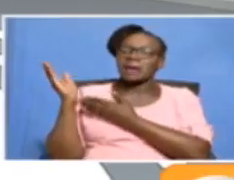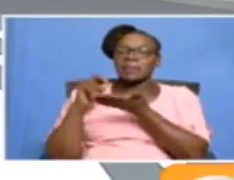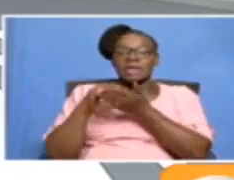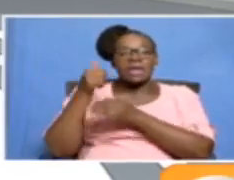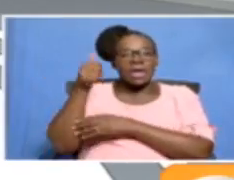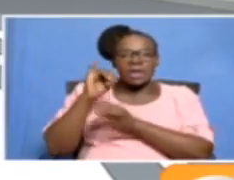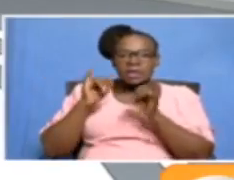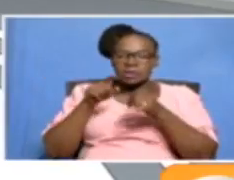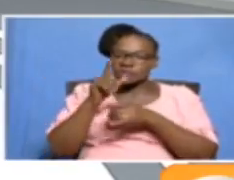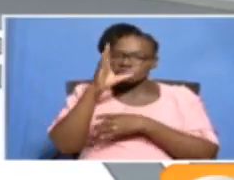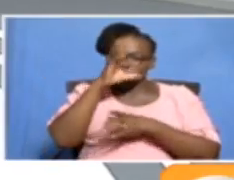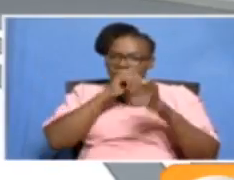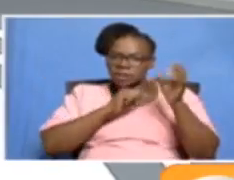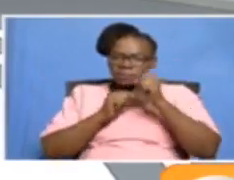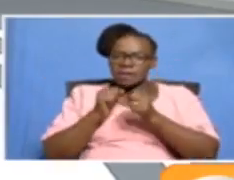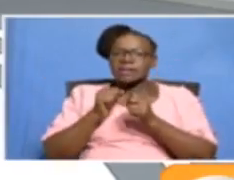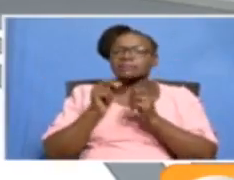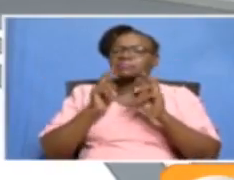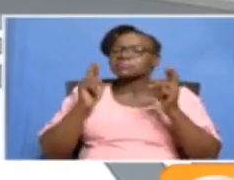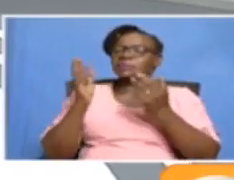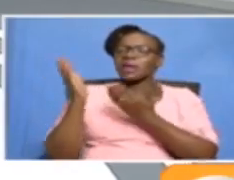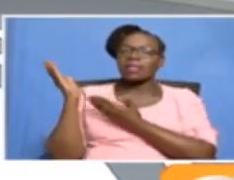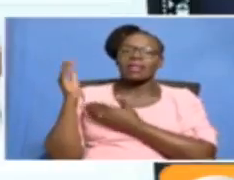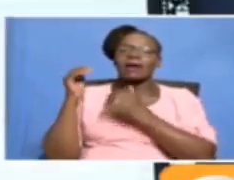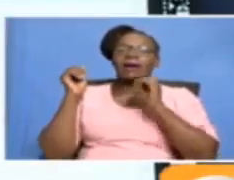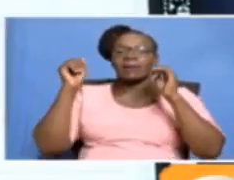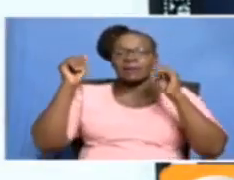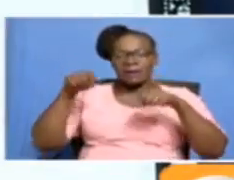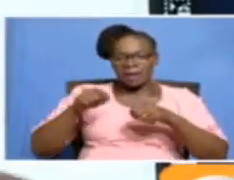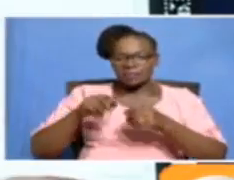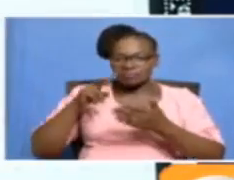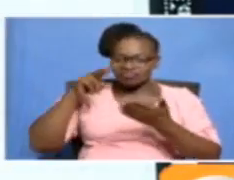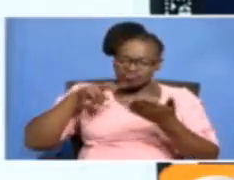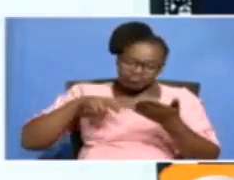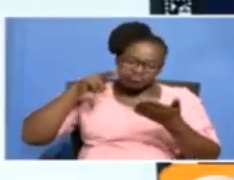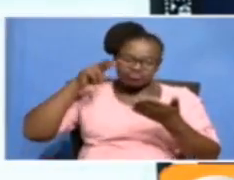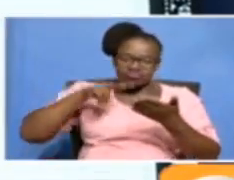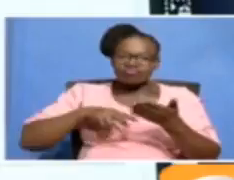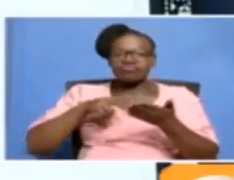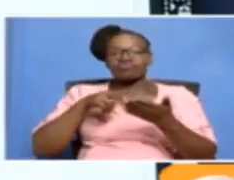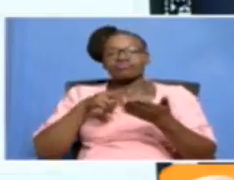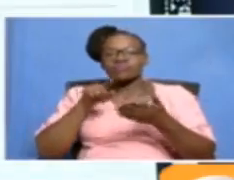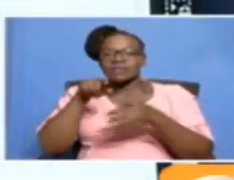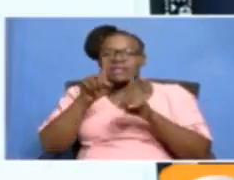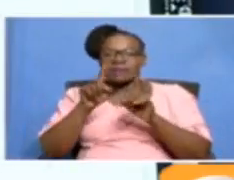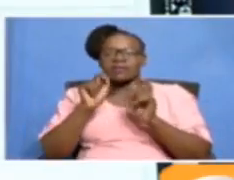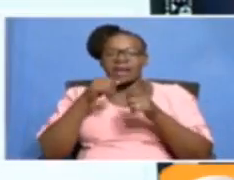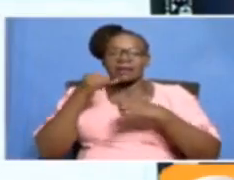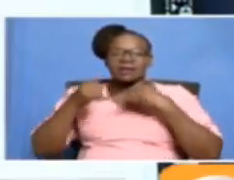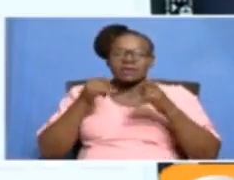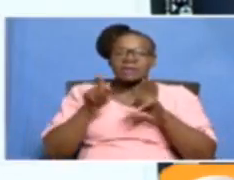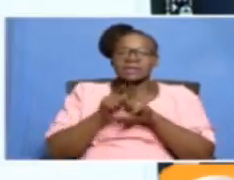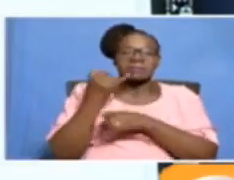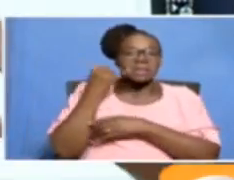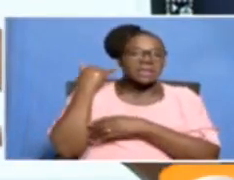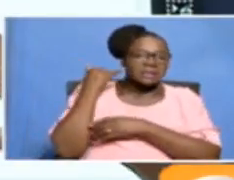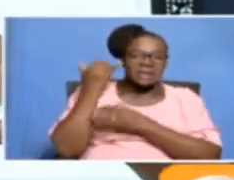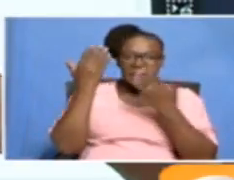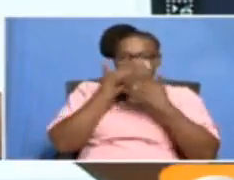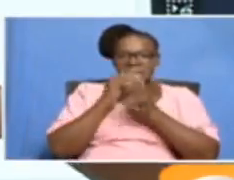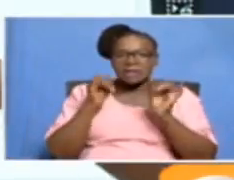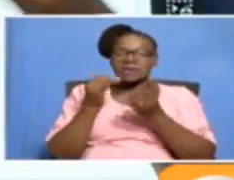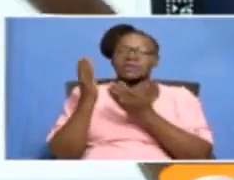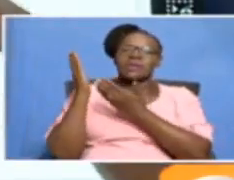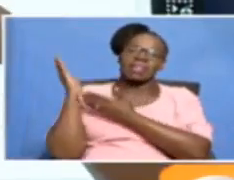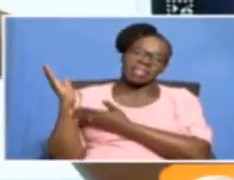bulletin that you may have missed is available here. You can take a look at Sunday Live if you missed that yesterday with Jeff and Victoria, quite a number of